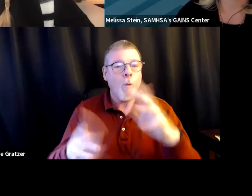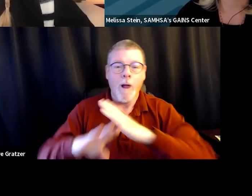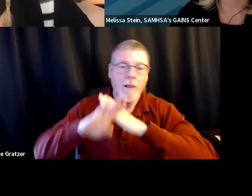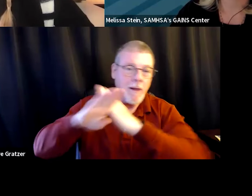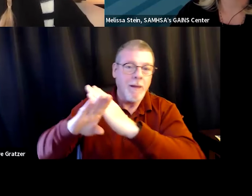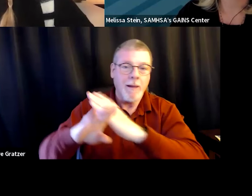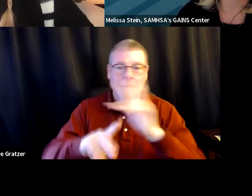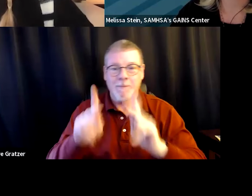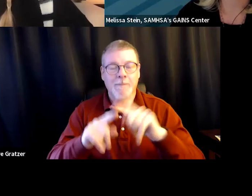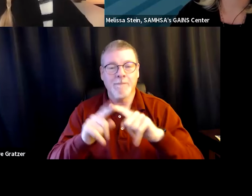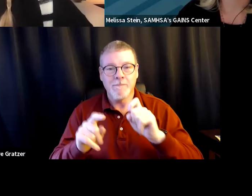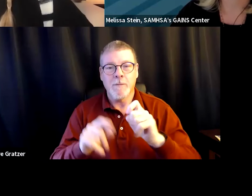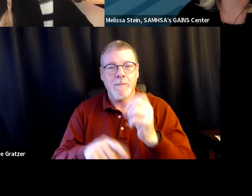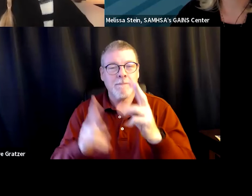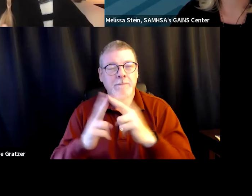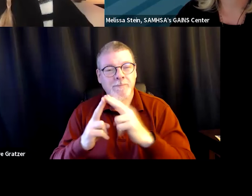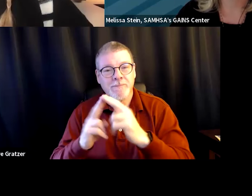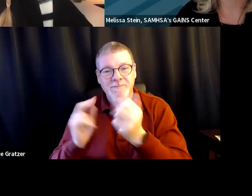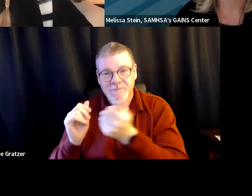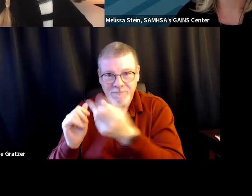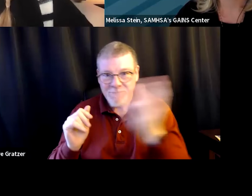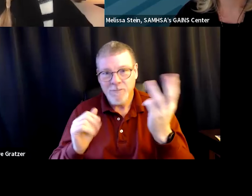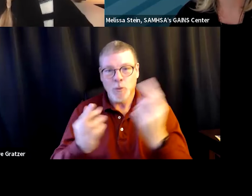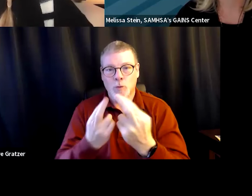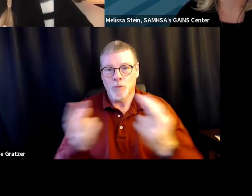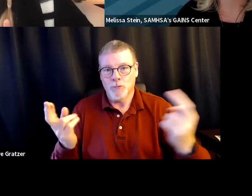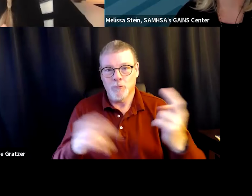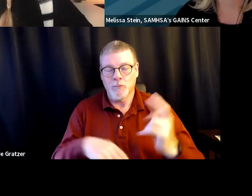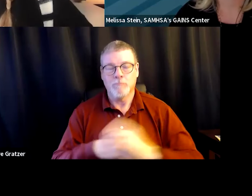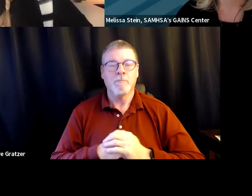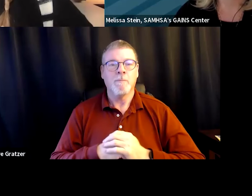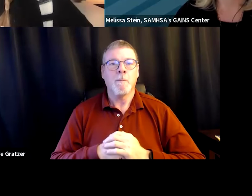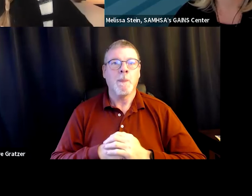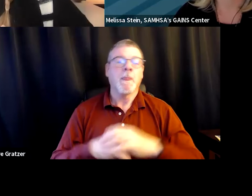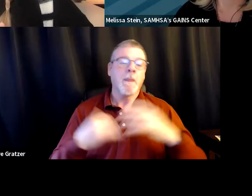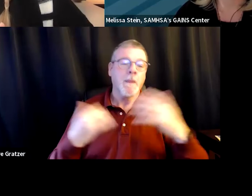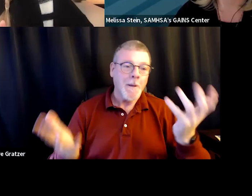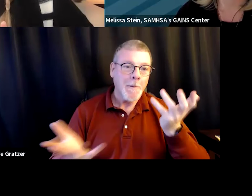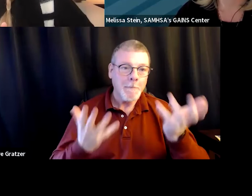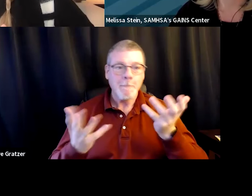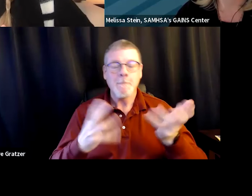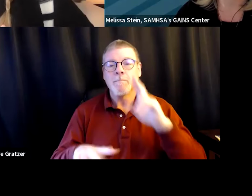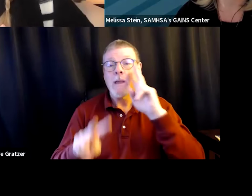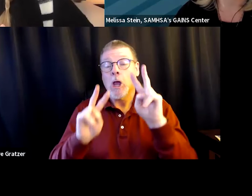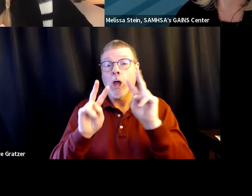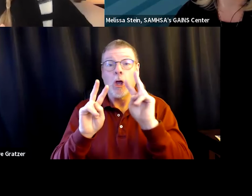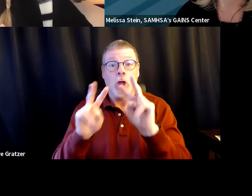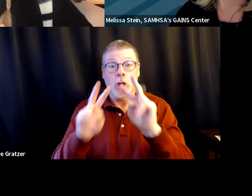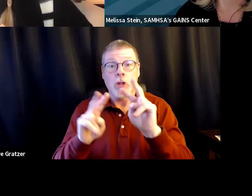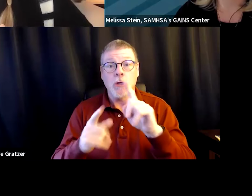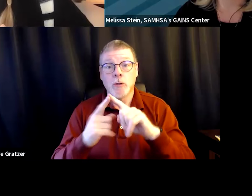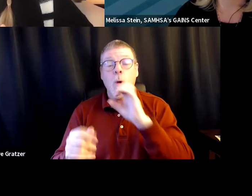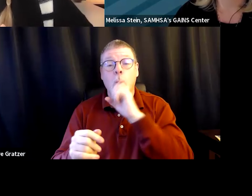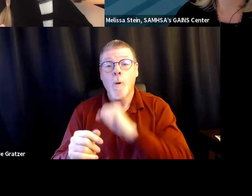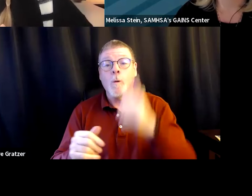vulnerable from the very few resources that often exist. So it might be looking to existing older